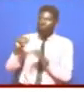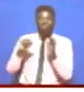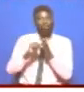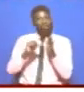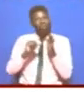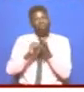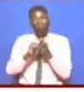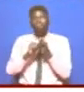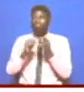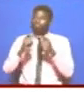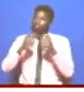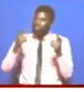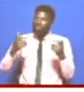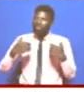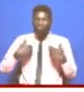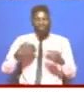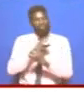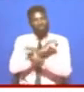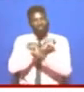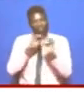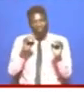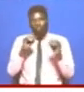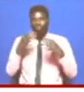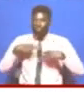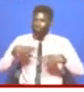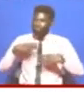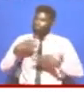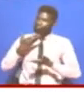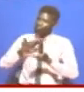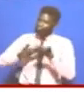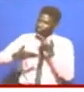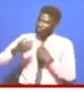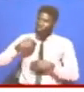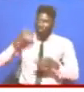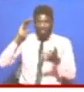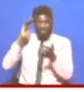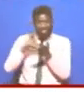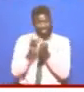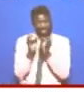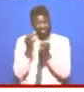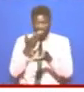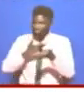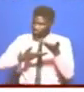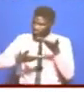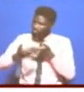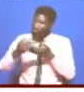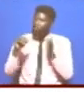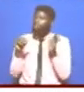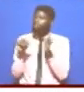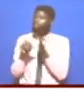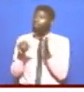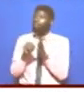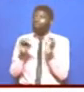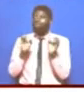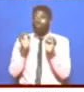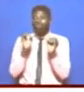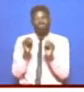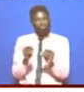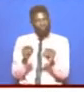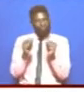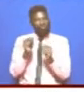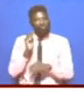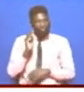yeah? Haja ni watu waongee. Mimi naamini watu wakiongea hakuna shida, yeah? Suluhisho inapatikana,